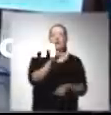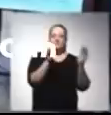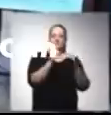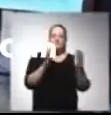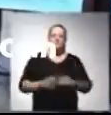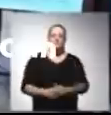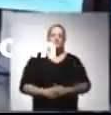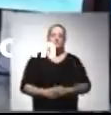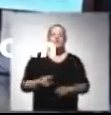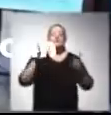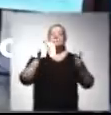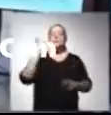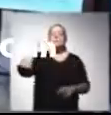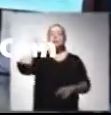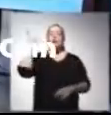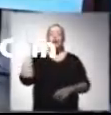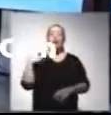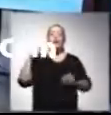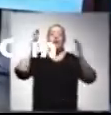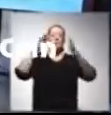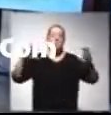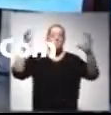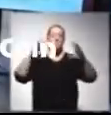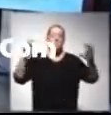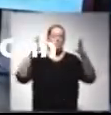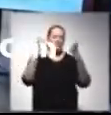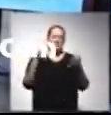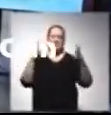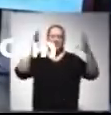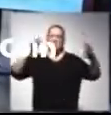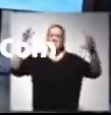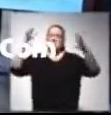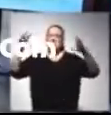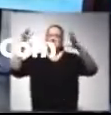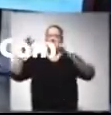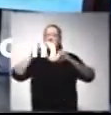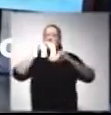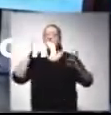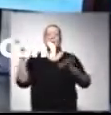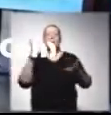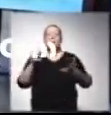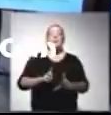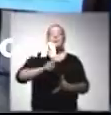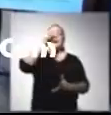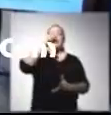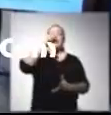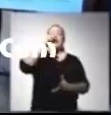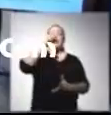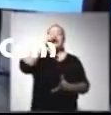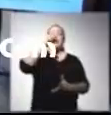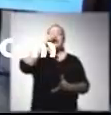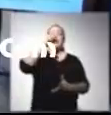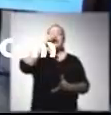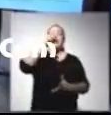greenhouse today that started about 3 days ago, getting it ready for winter. Why? Because there's going to be a food shortage. It